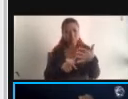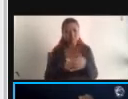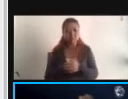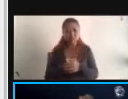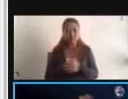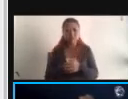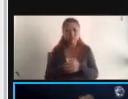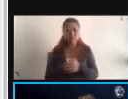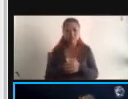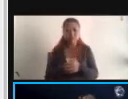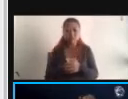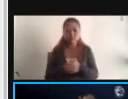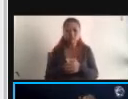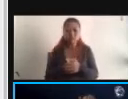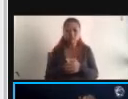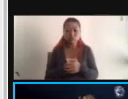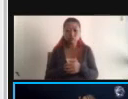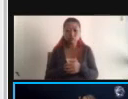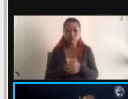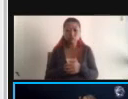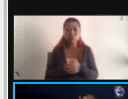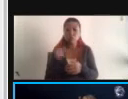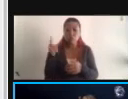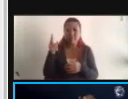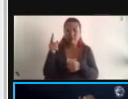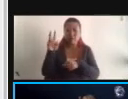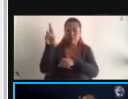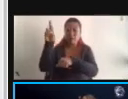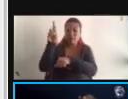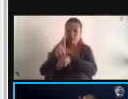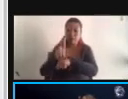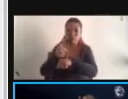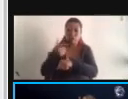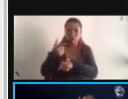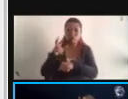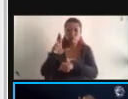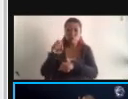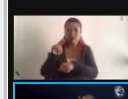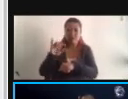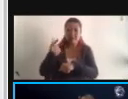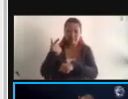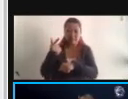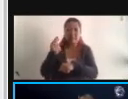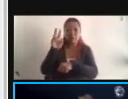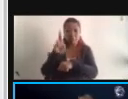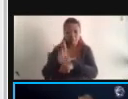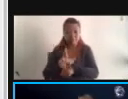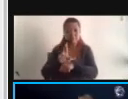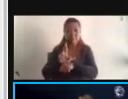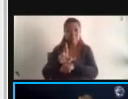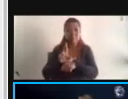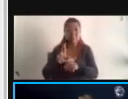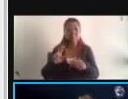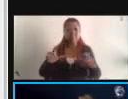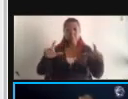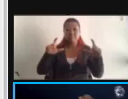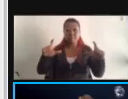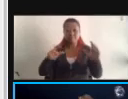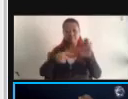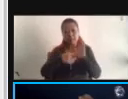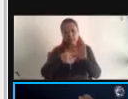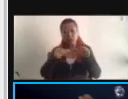By the time this grounding happened, this display continued to show the